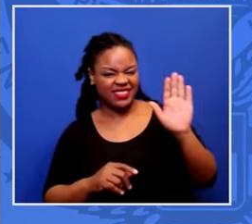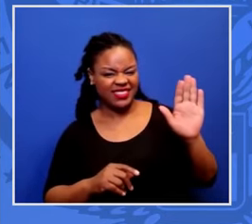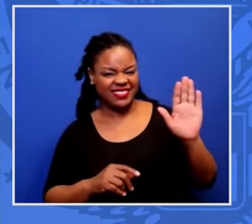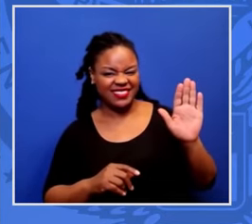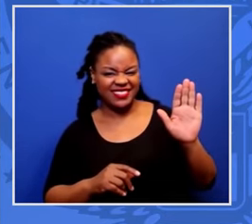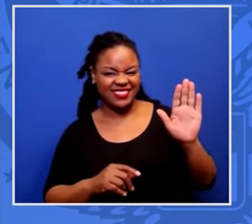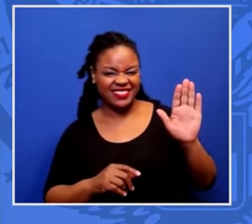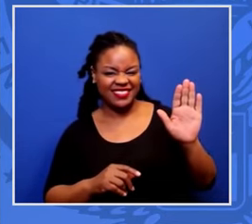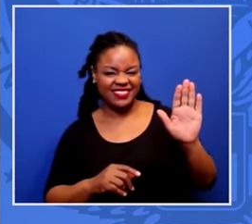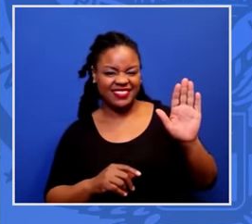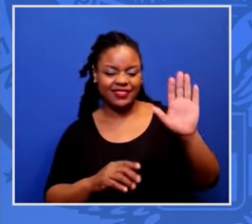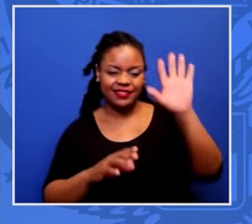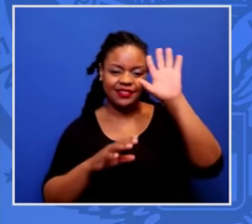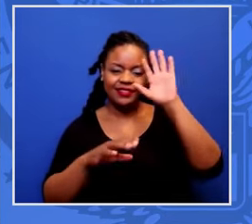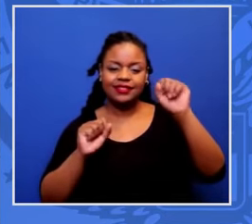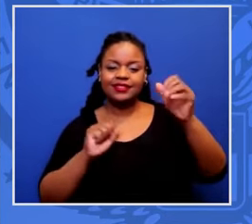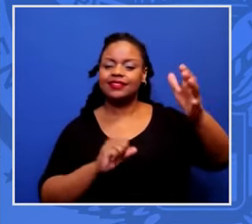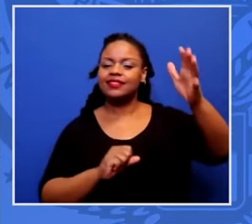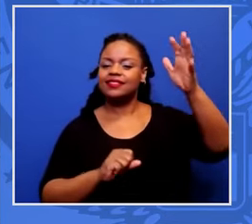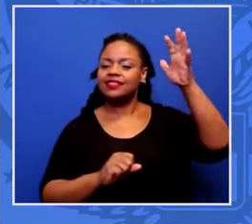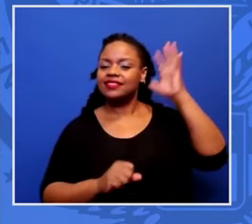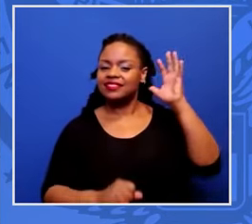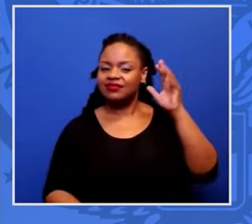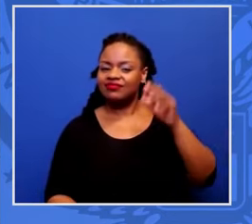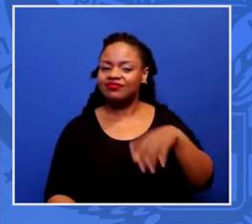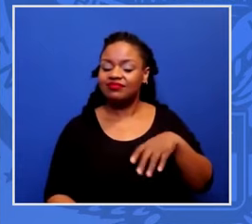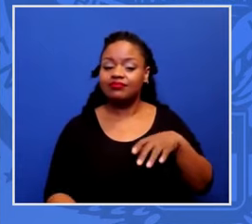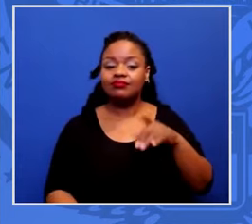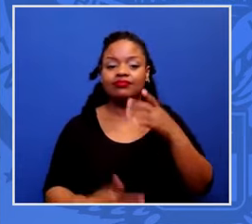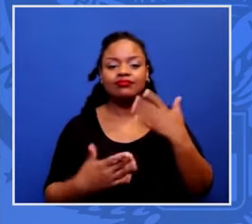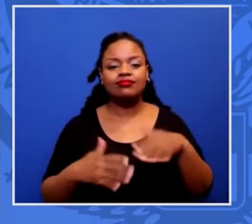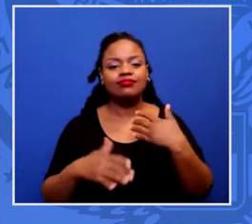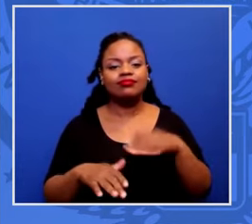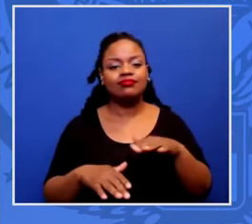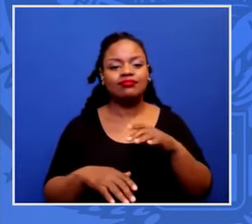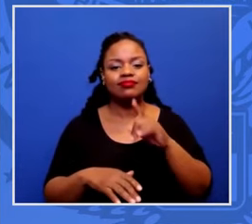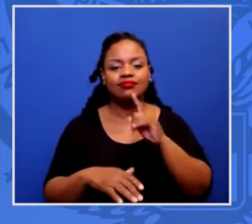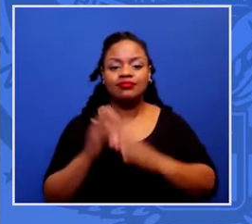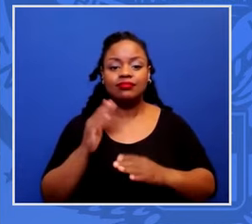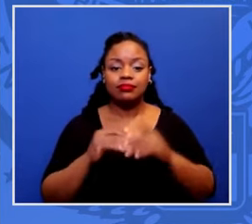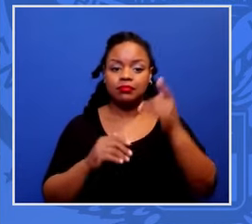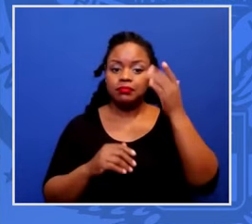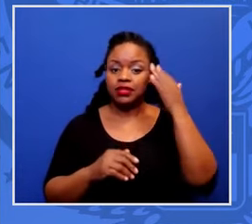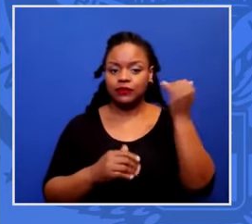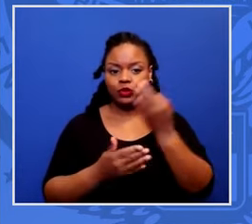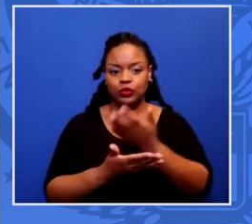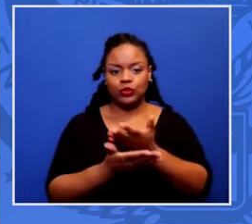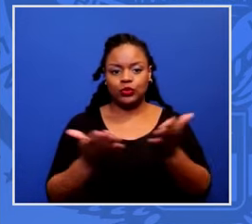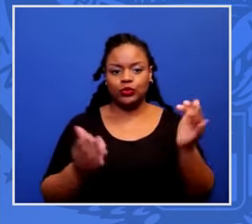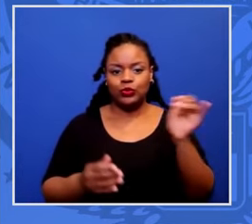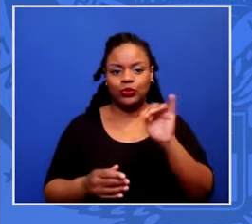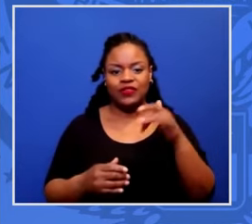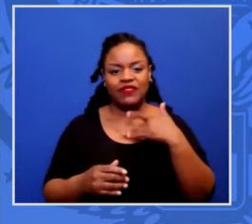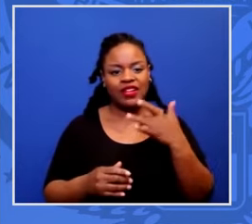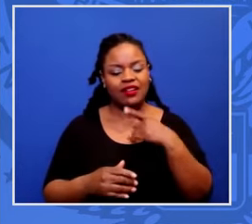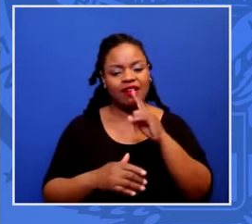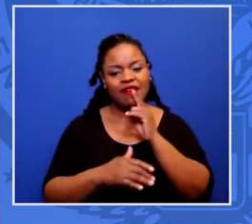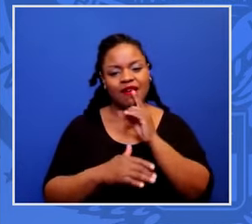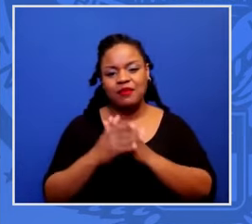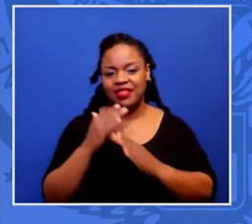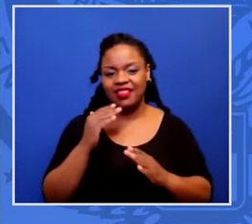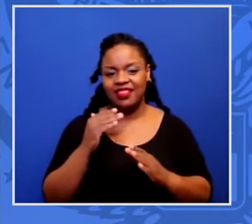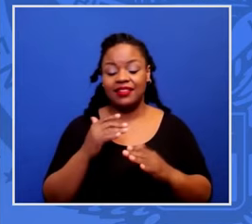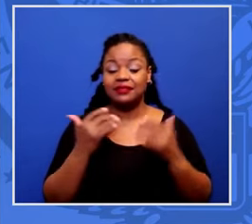the American people. As I said earlier today, we have learned again that democracy is precious. And because